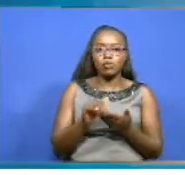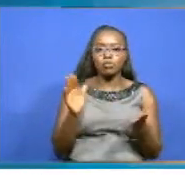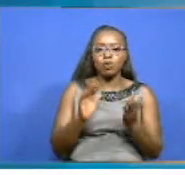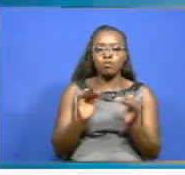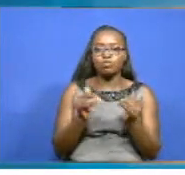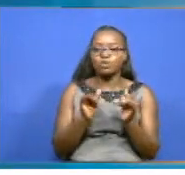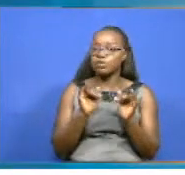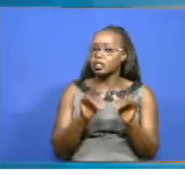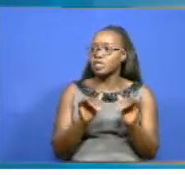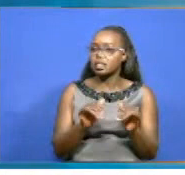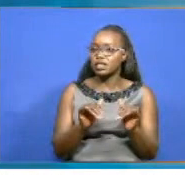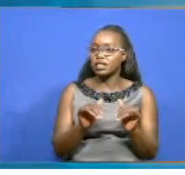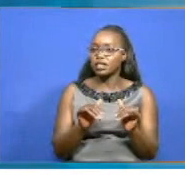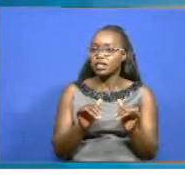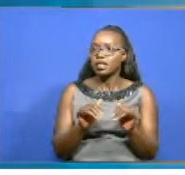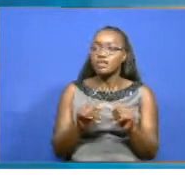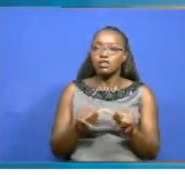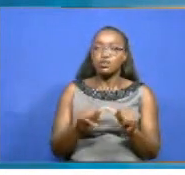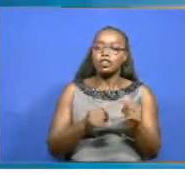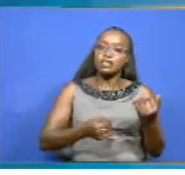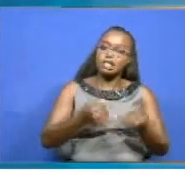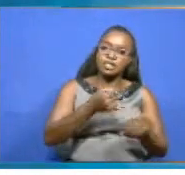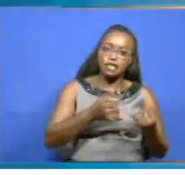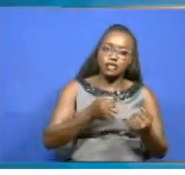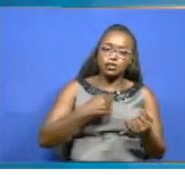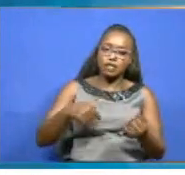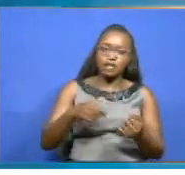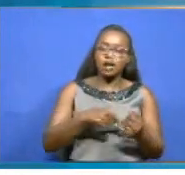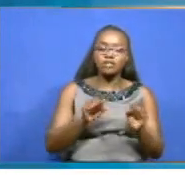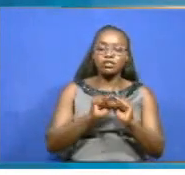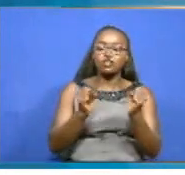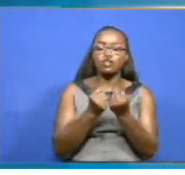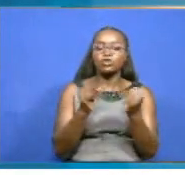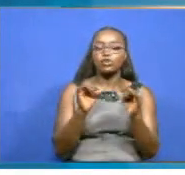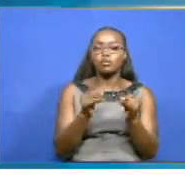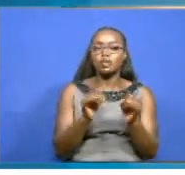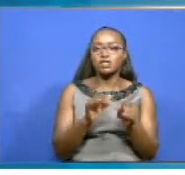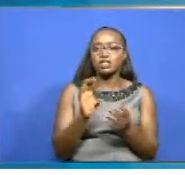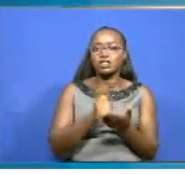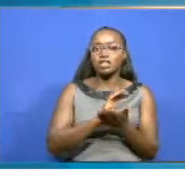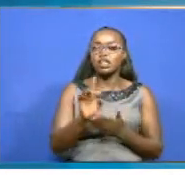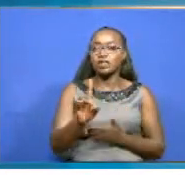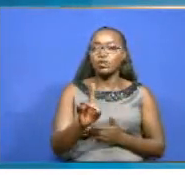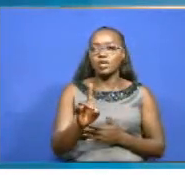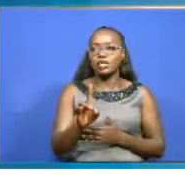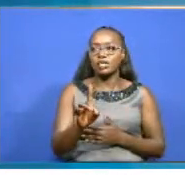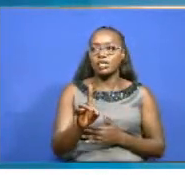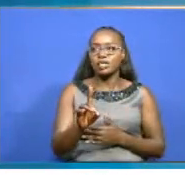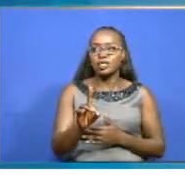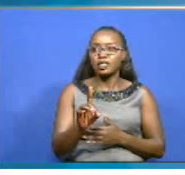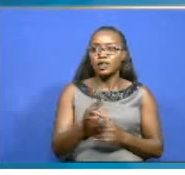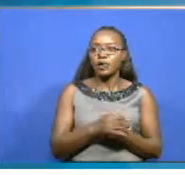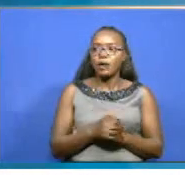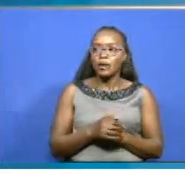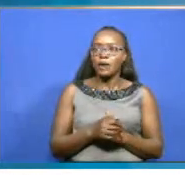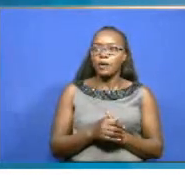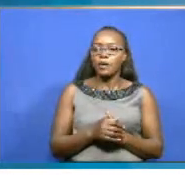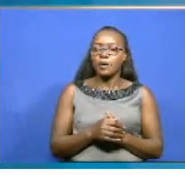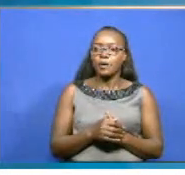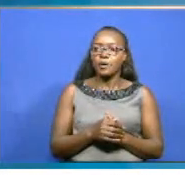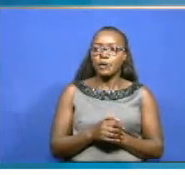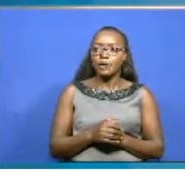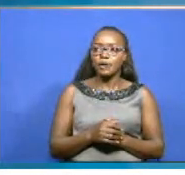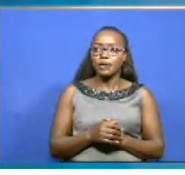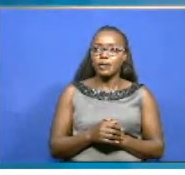so stay with us. And plus, continue interacting with us on social media at KBC Channel 1, at Safin_Cheng on Twitter, Safina Cheng